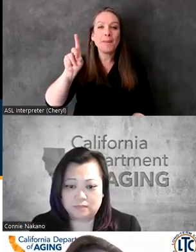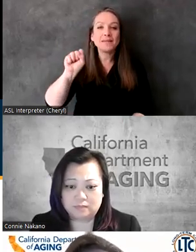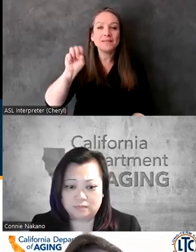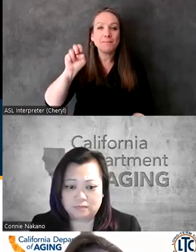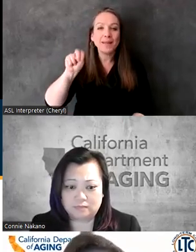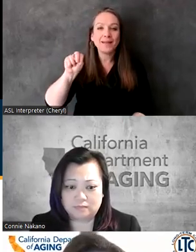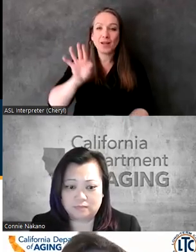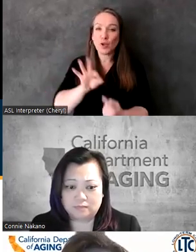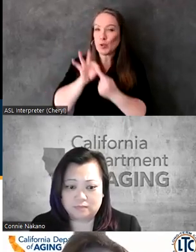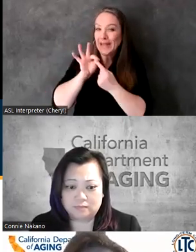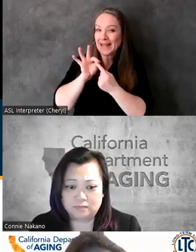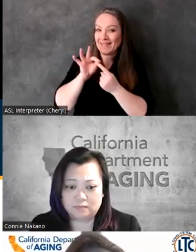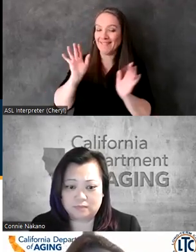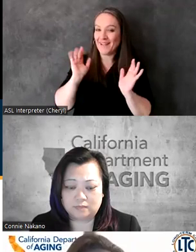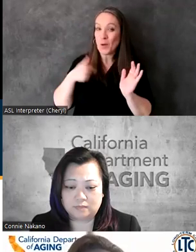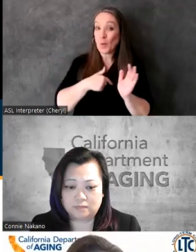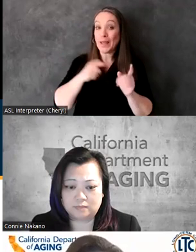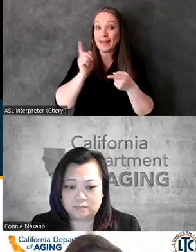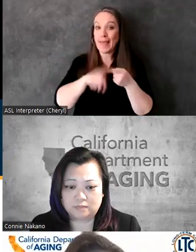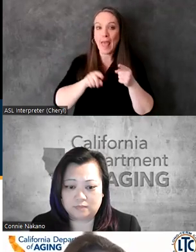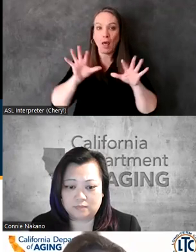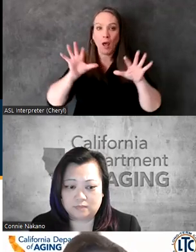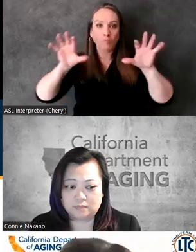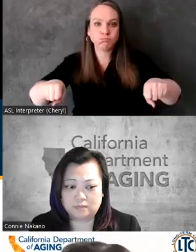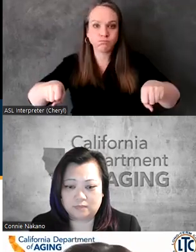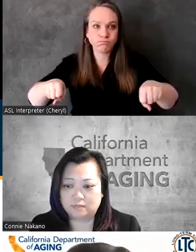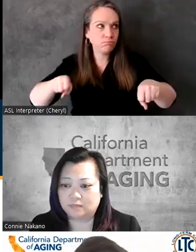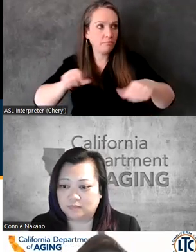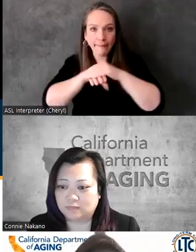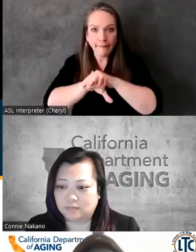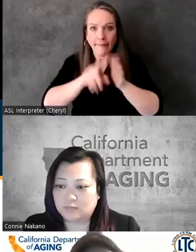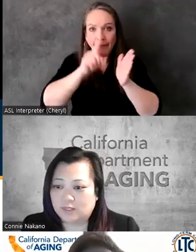the wishes of the resident.